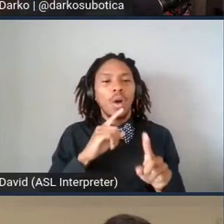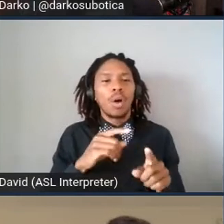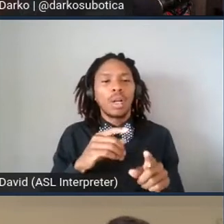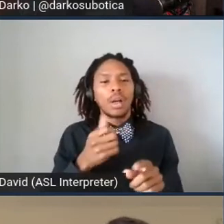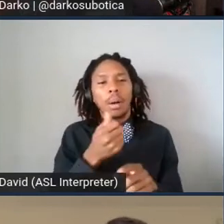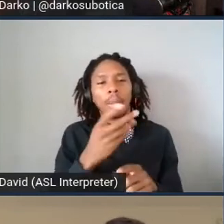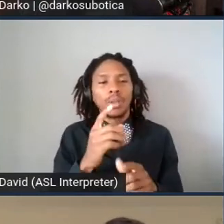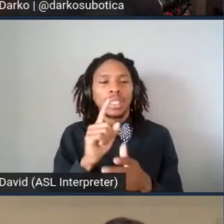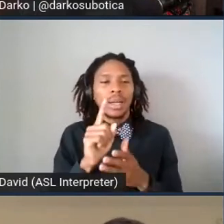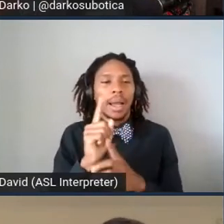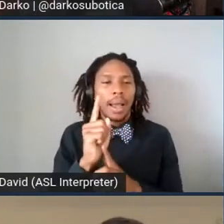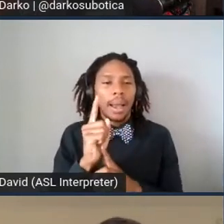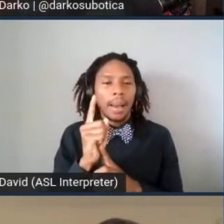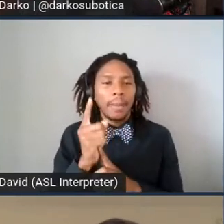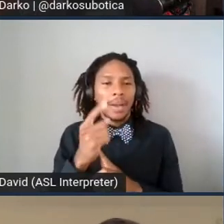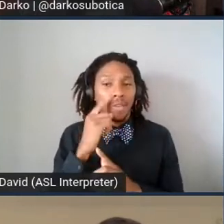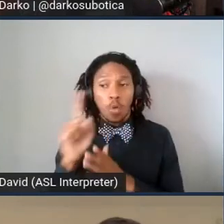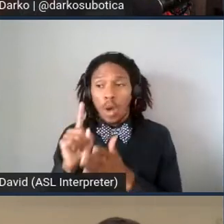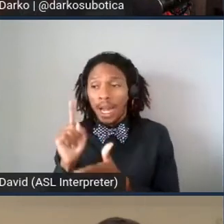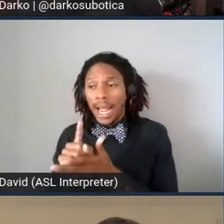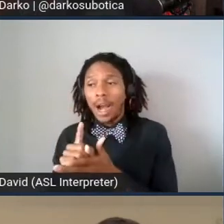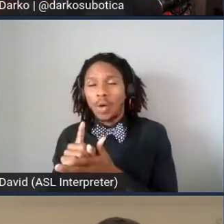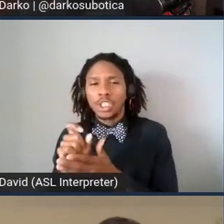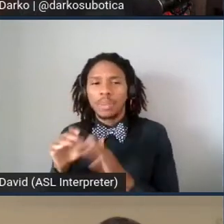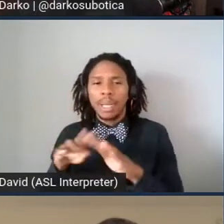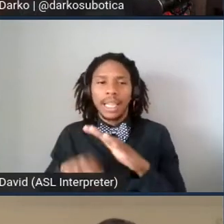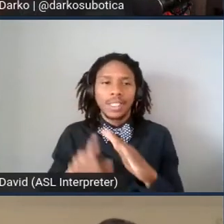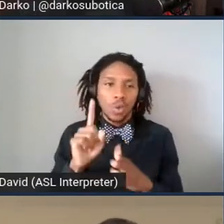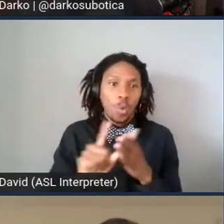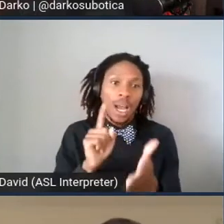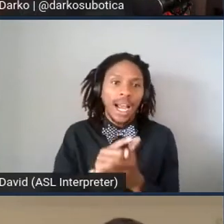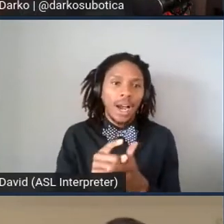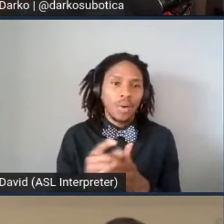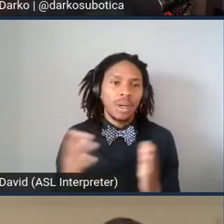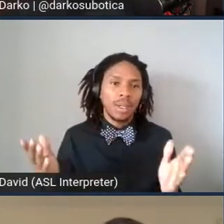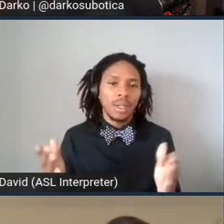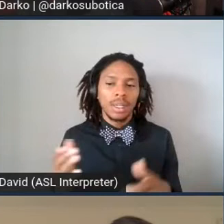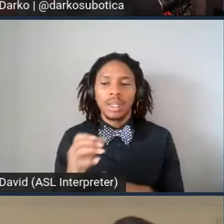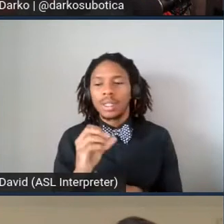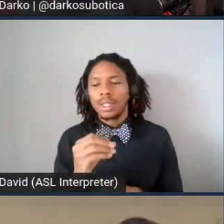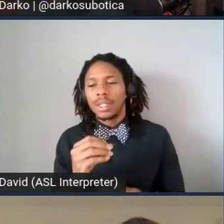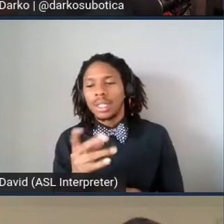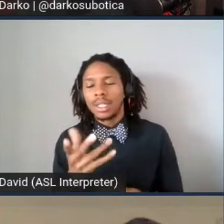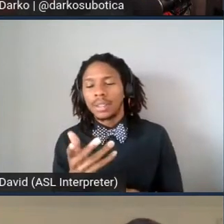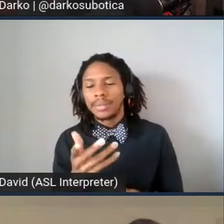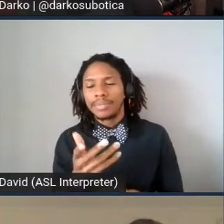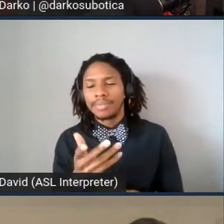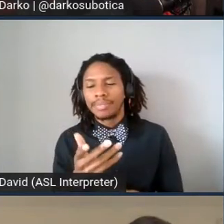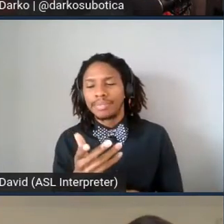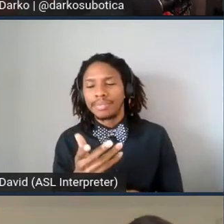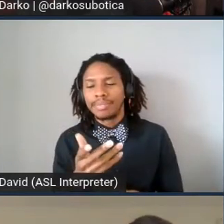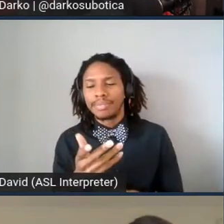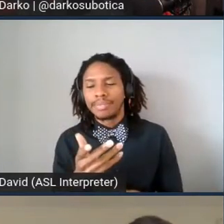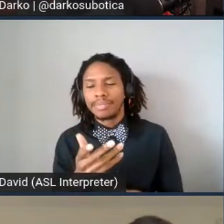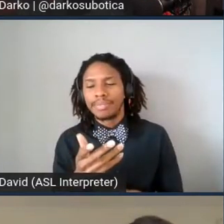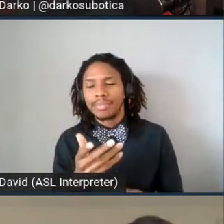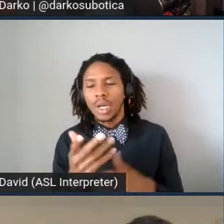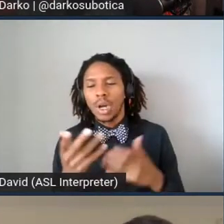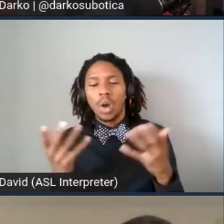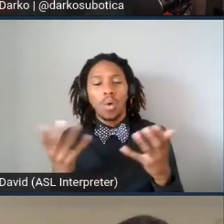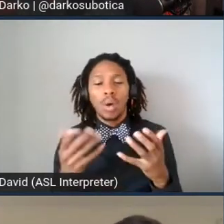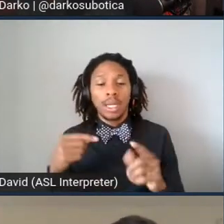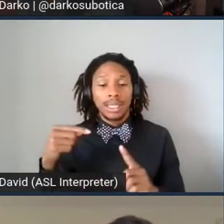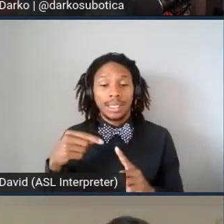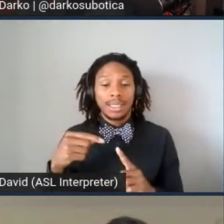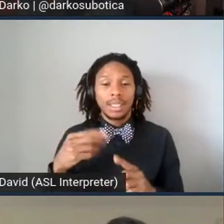for an hour long piece of content. But it is, each, and what this does is it